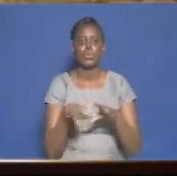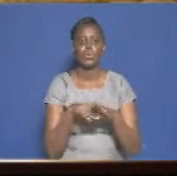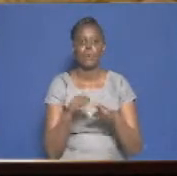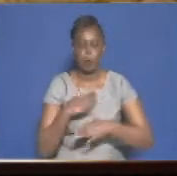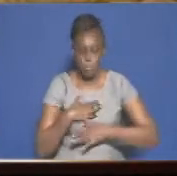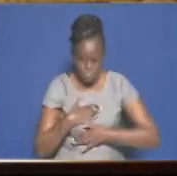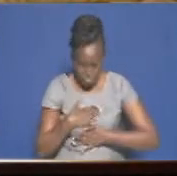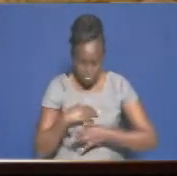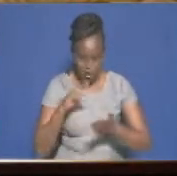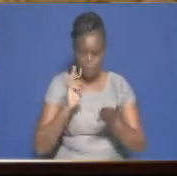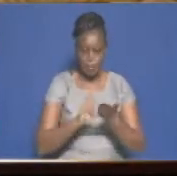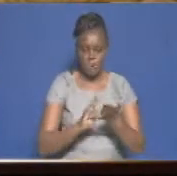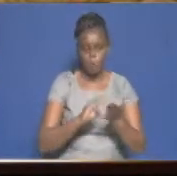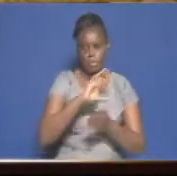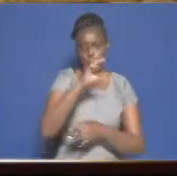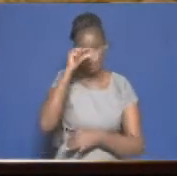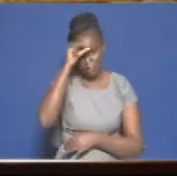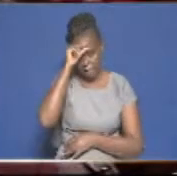County.